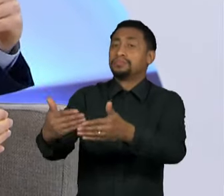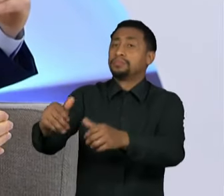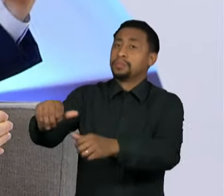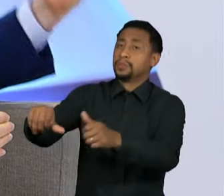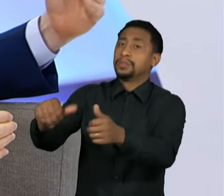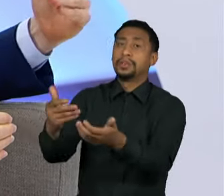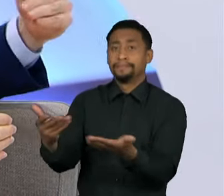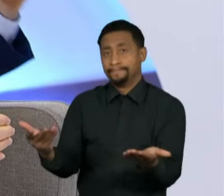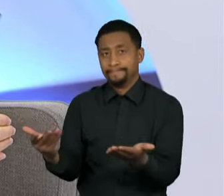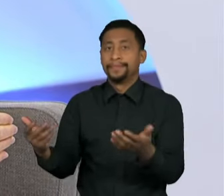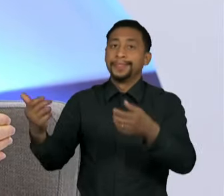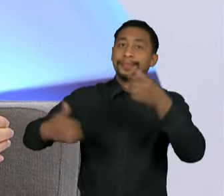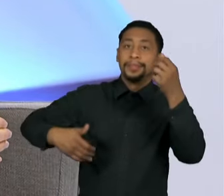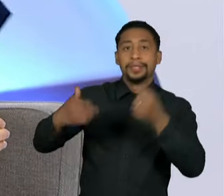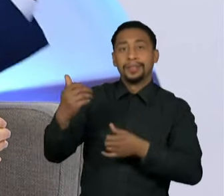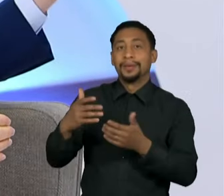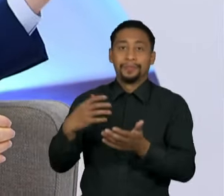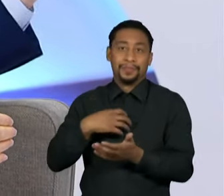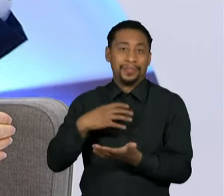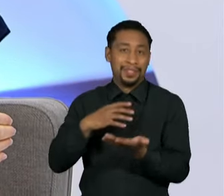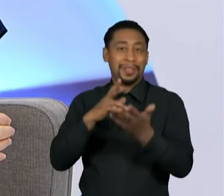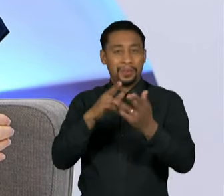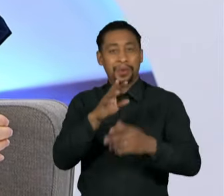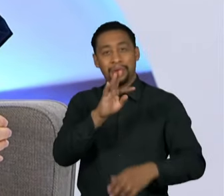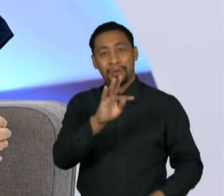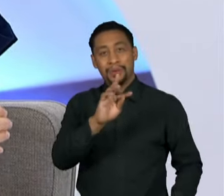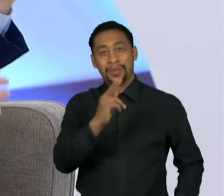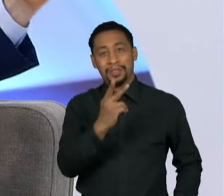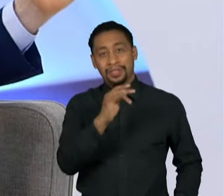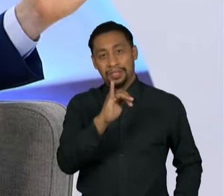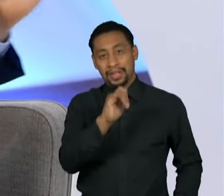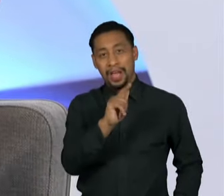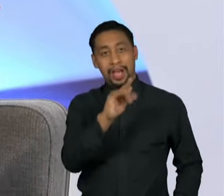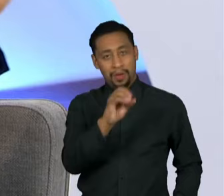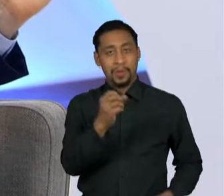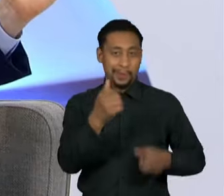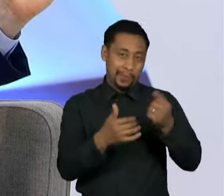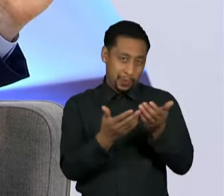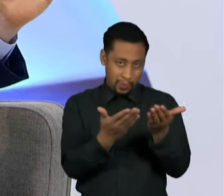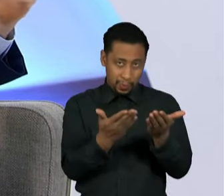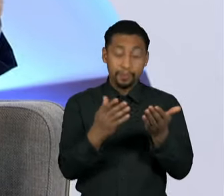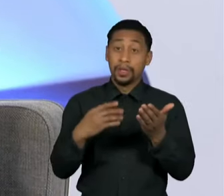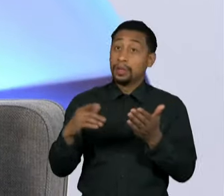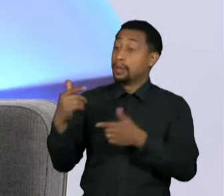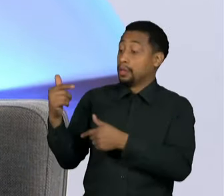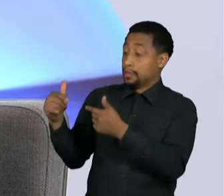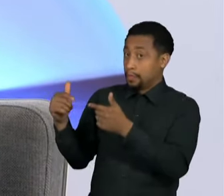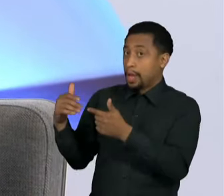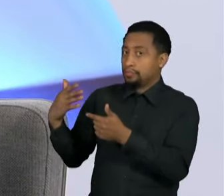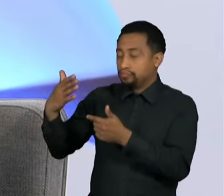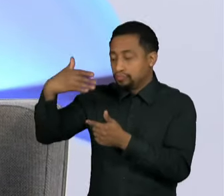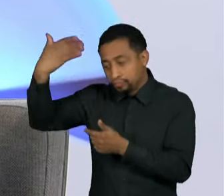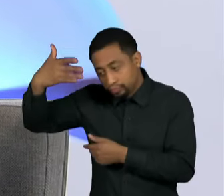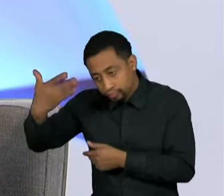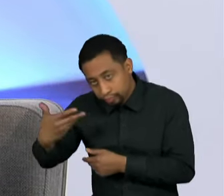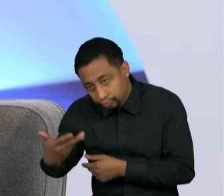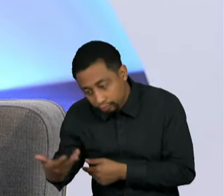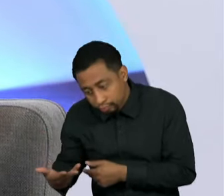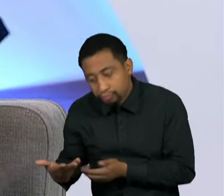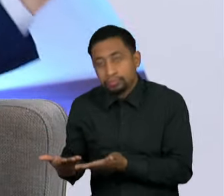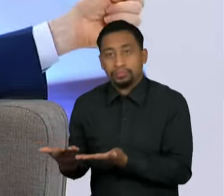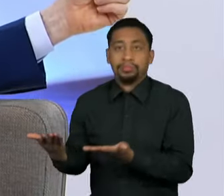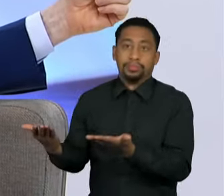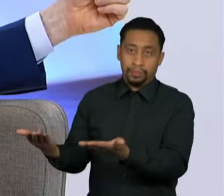to talk about the link that Thiago was raising, the link between honoring the dignity of